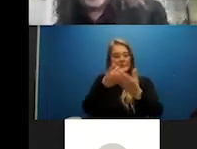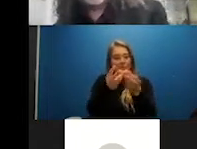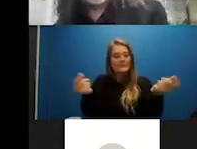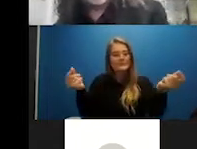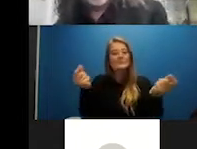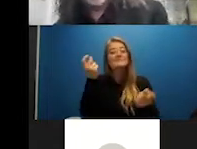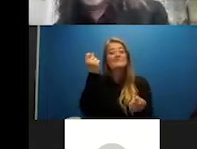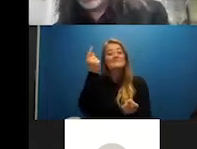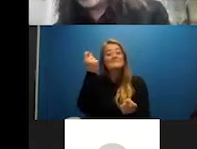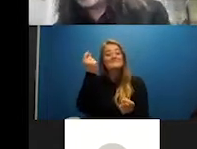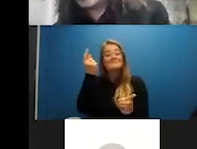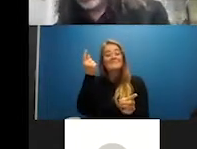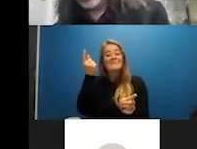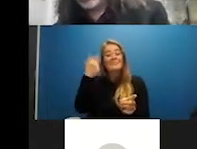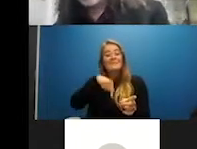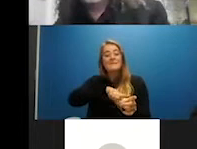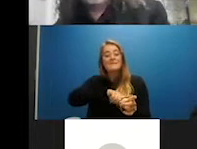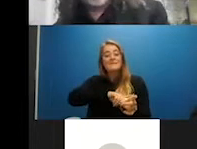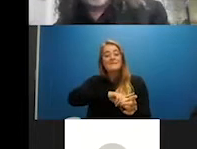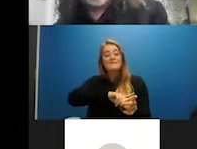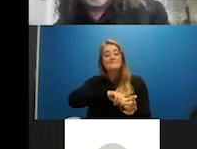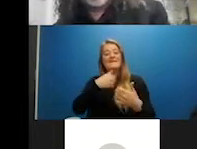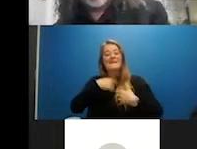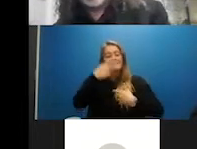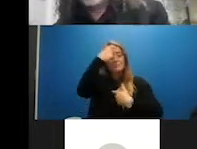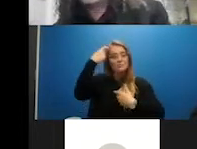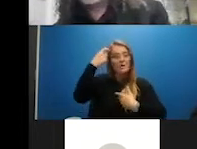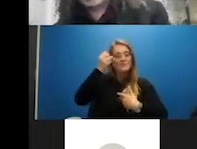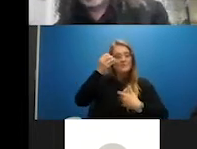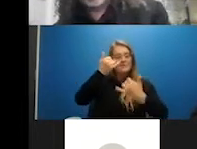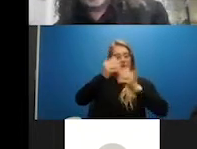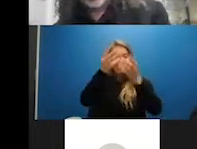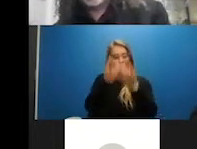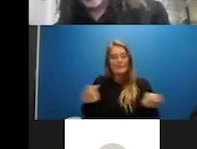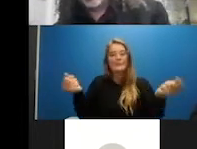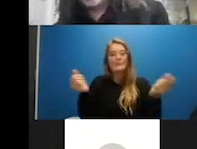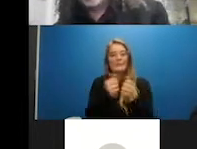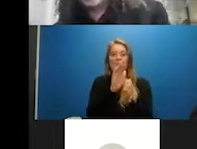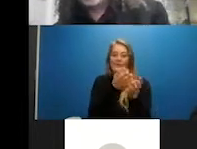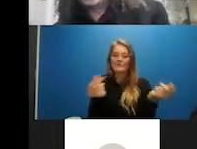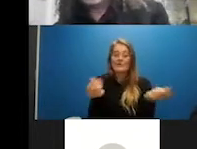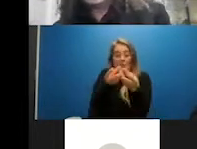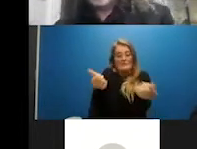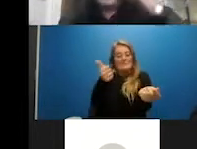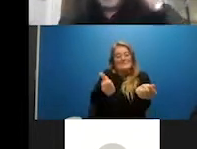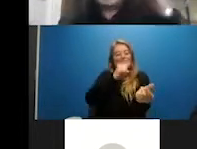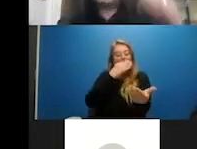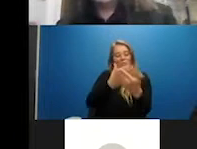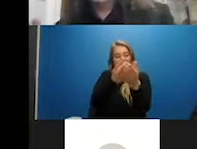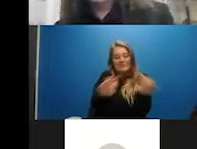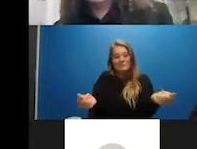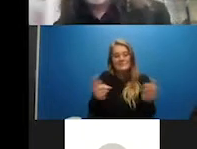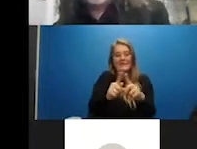their agency in their attempts to solve the wound of colonization, even though the solution can be terrible. And